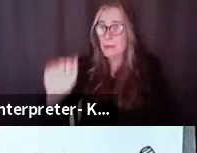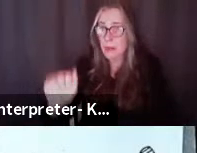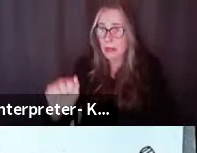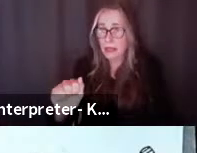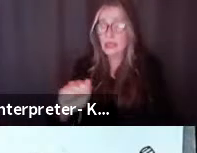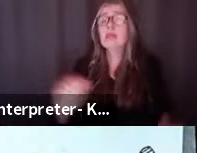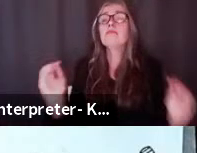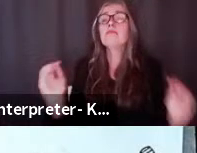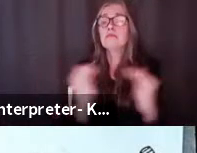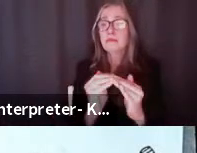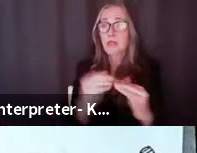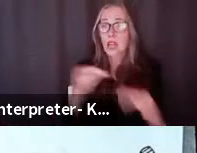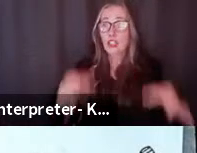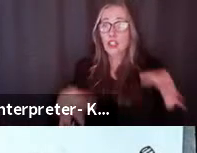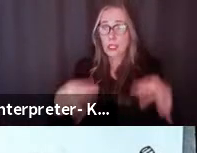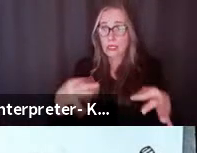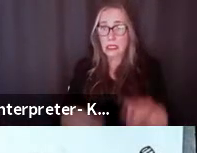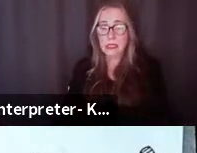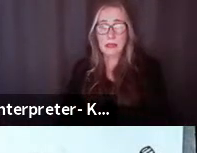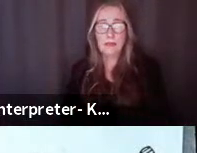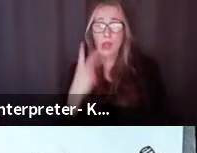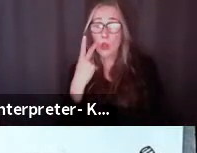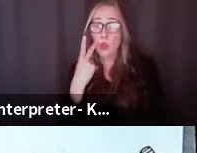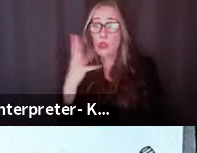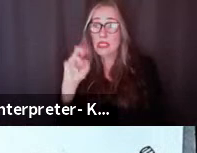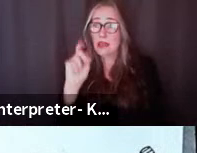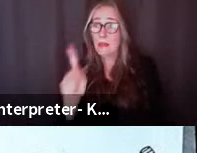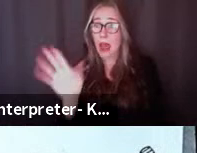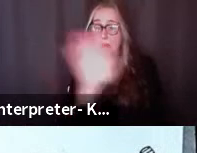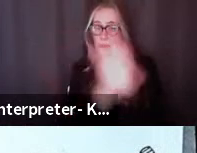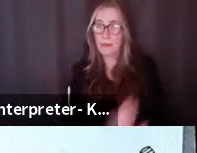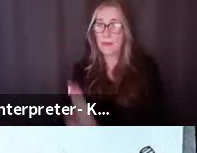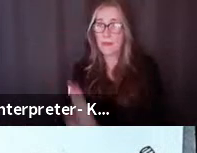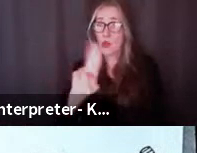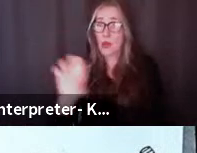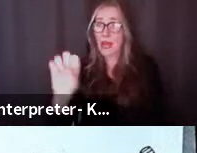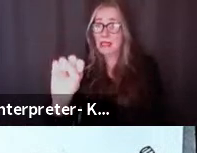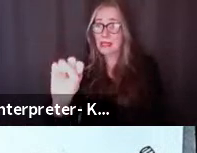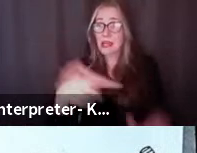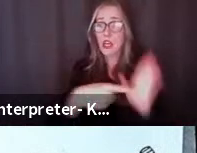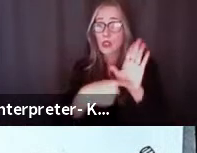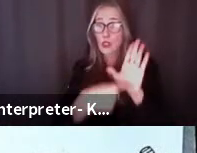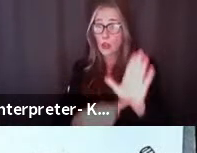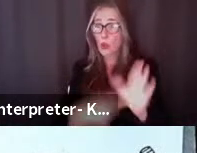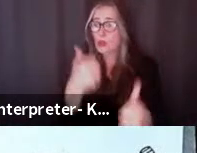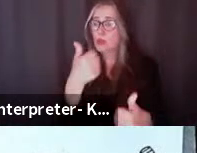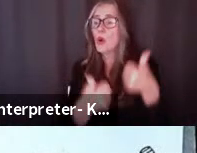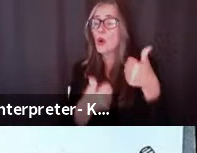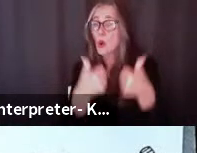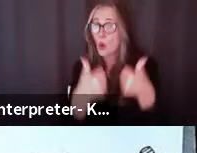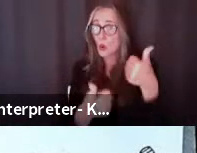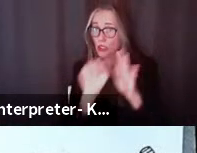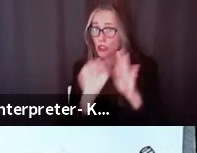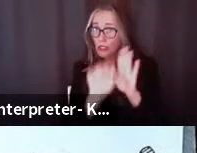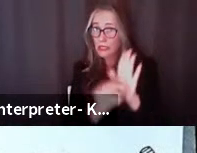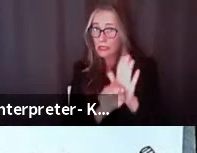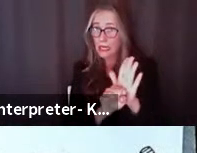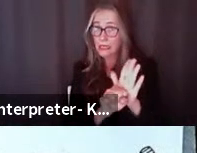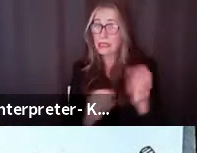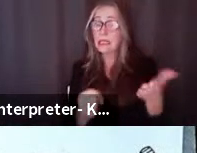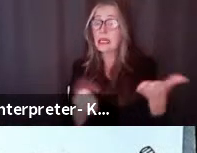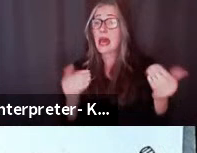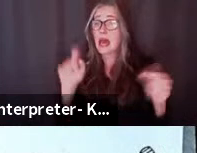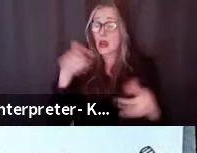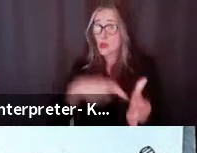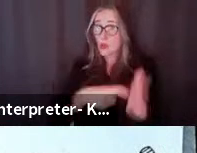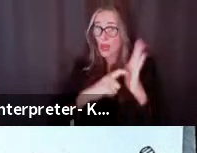slide uh you'll see a map of the united states and this map illustrates which states in the country passed